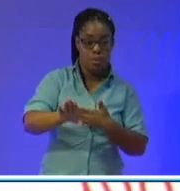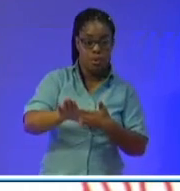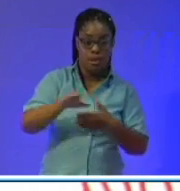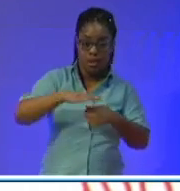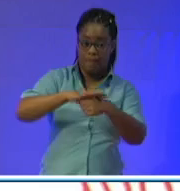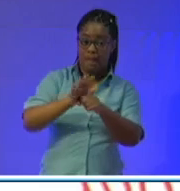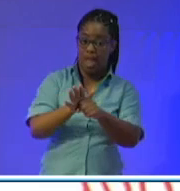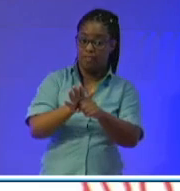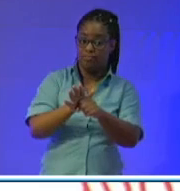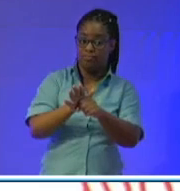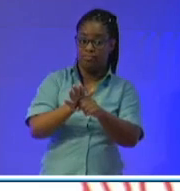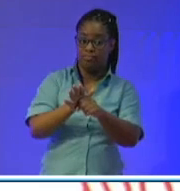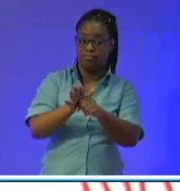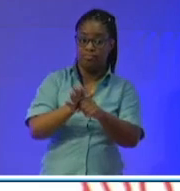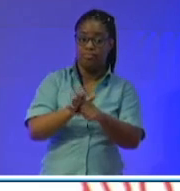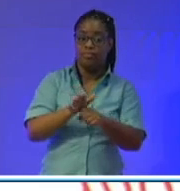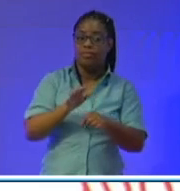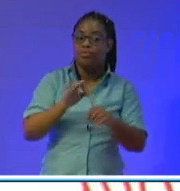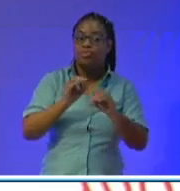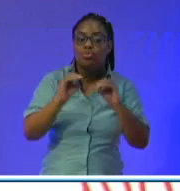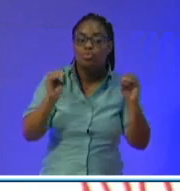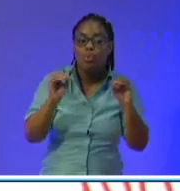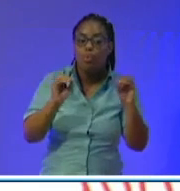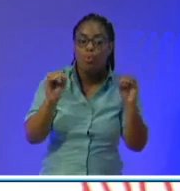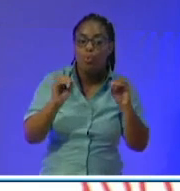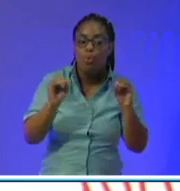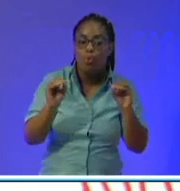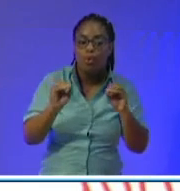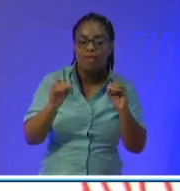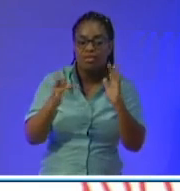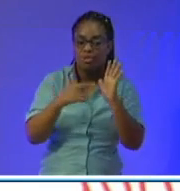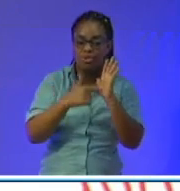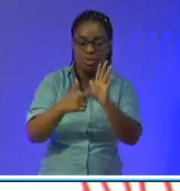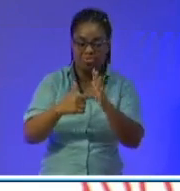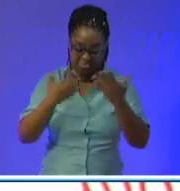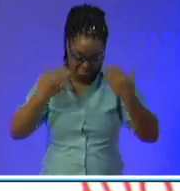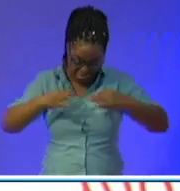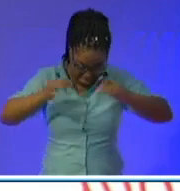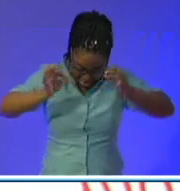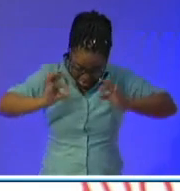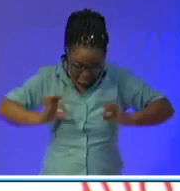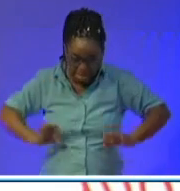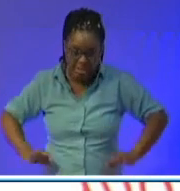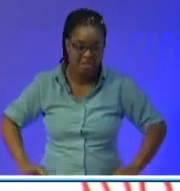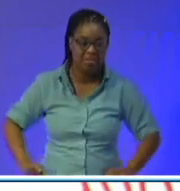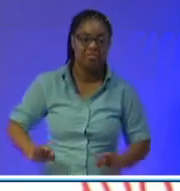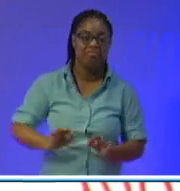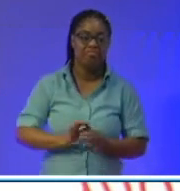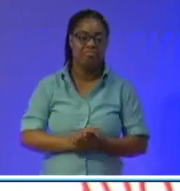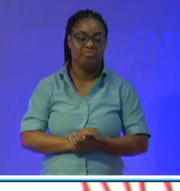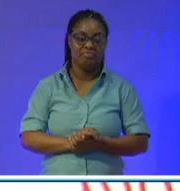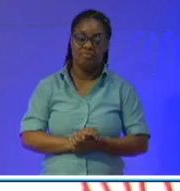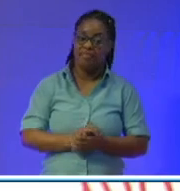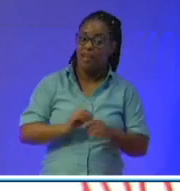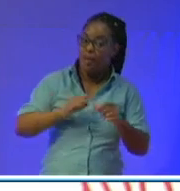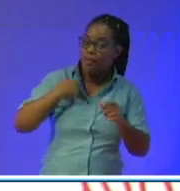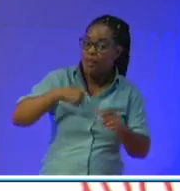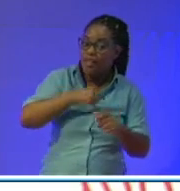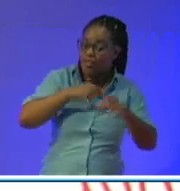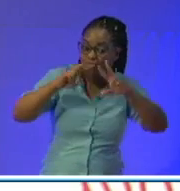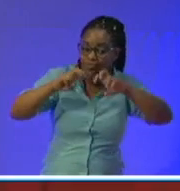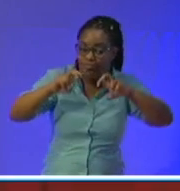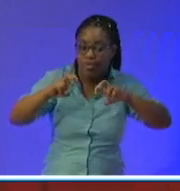is a recognized complication of COVID-19, and we are still investigating one other case for the details. Thank